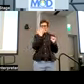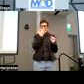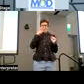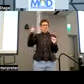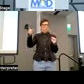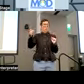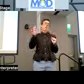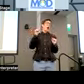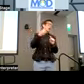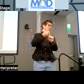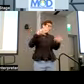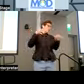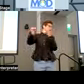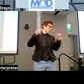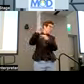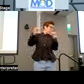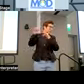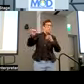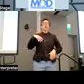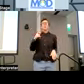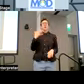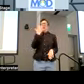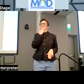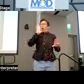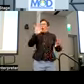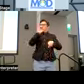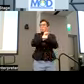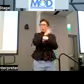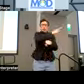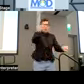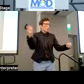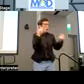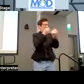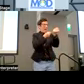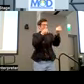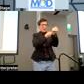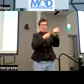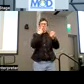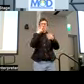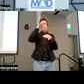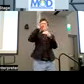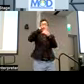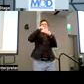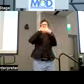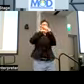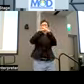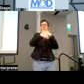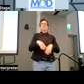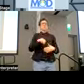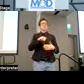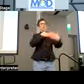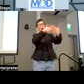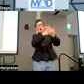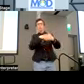Again, we could do a whole talk on that incredible work the advocates you all have done in Massachusetts to do lawsuits,